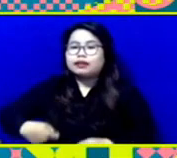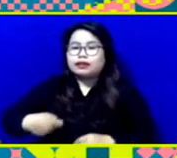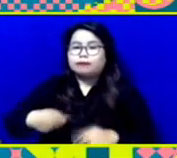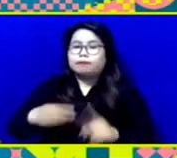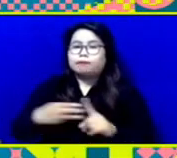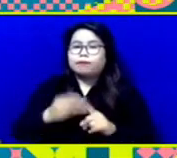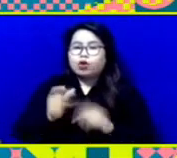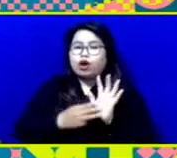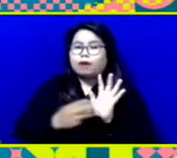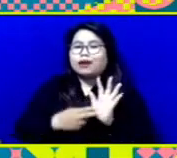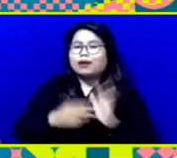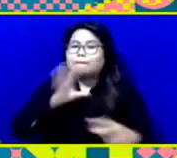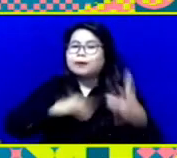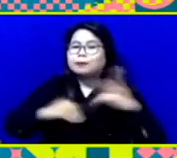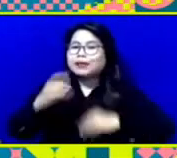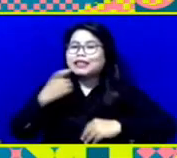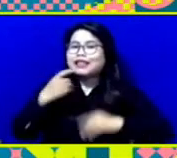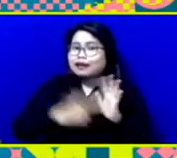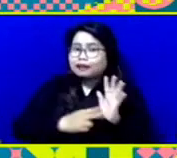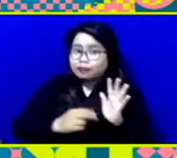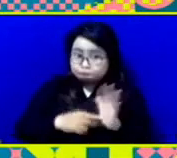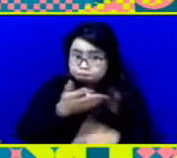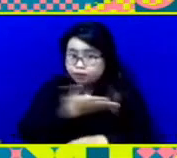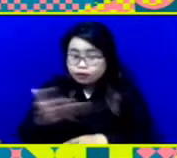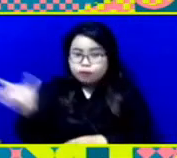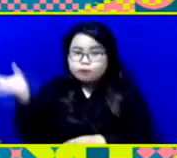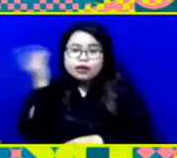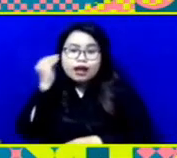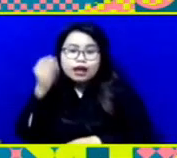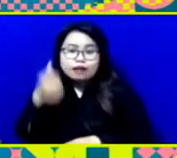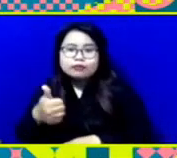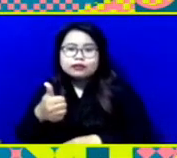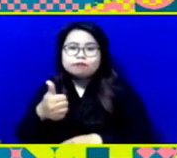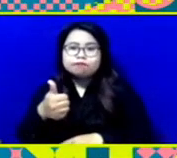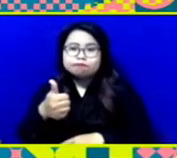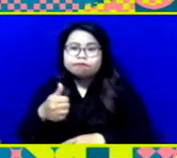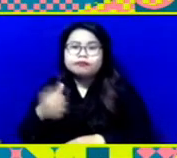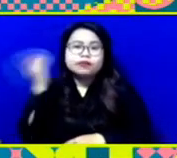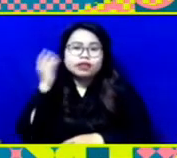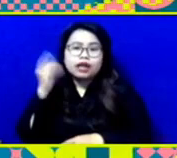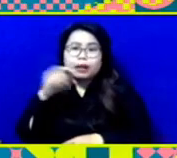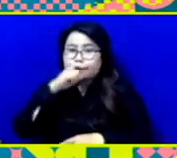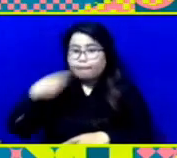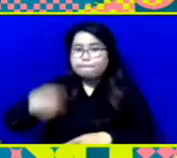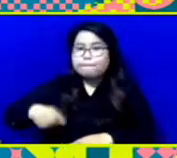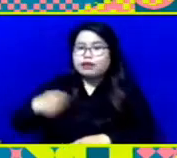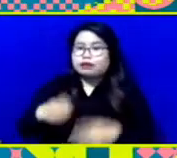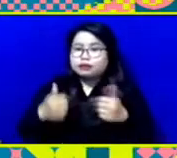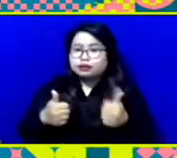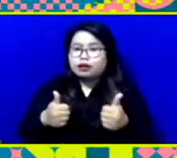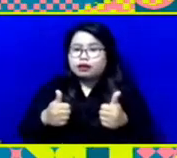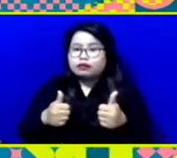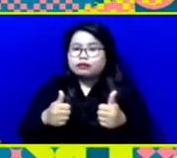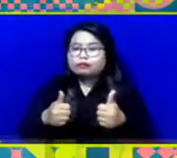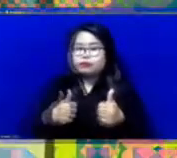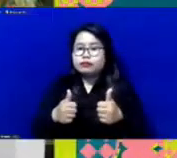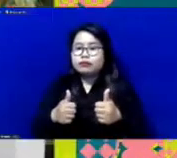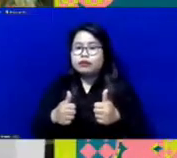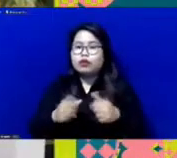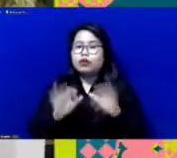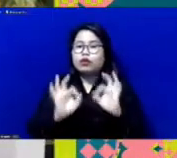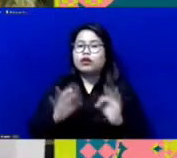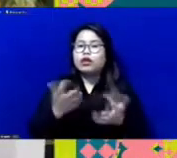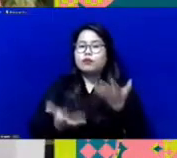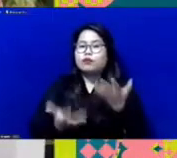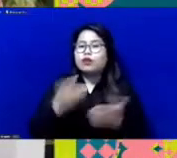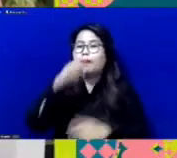everyone hear him? Can you at the back really hear the Minister? Yes? Put your hands up if right at the back. Ah, could you please speak a bit closer okay, to sure, the microphone? Sure, sure. A bit closer,